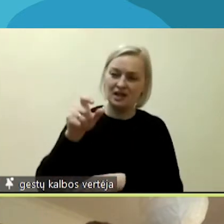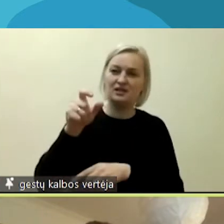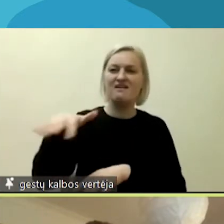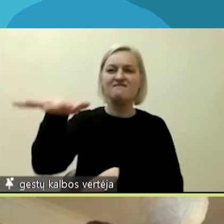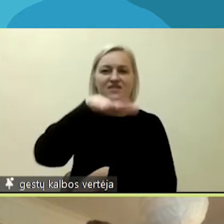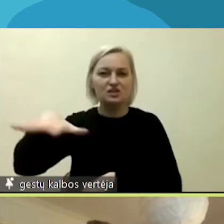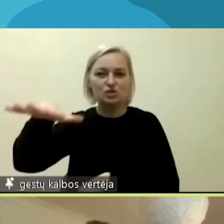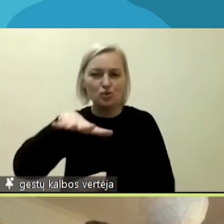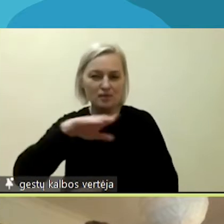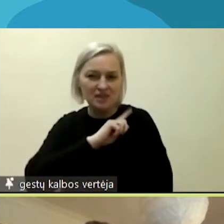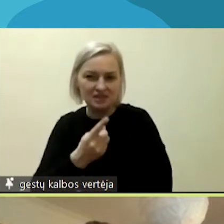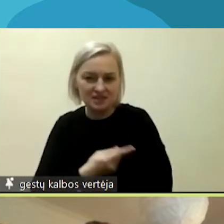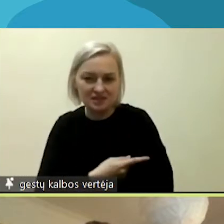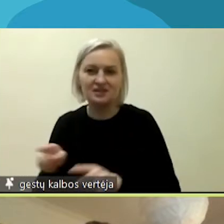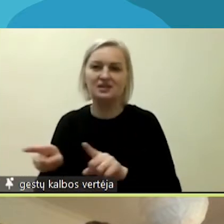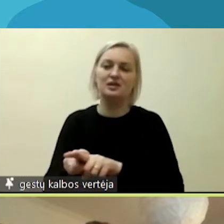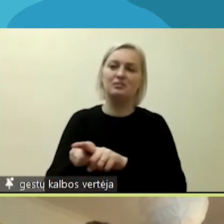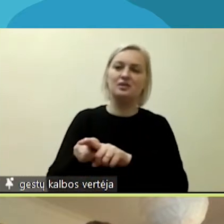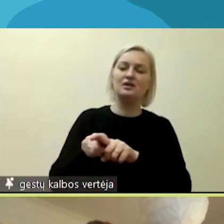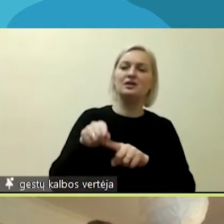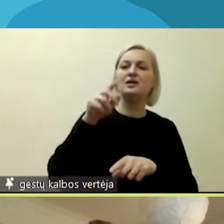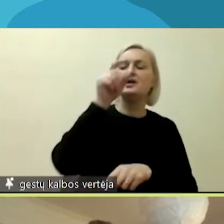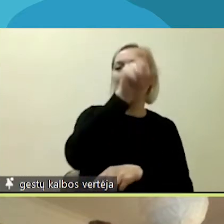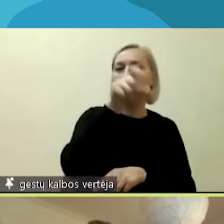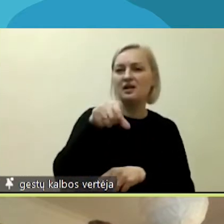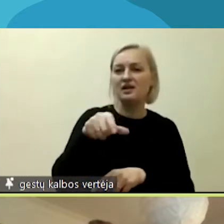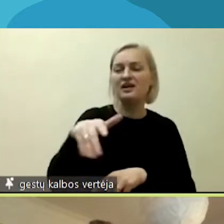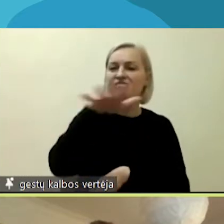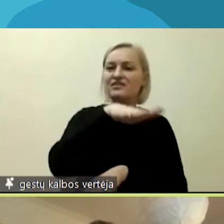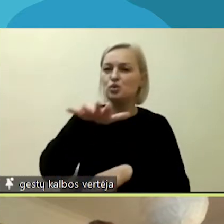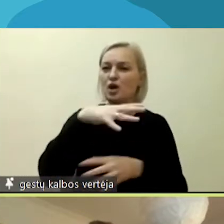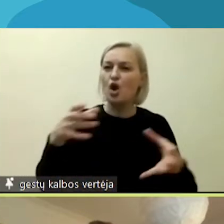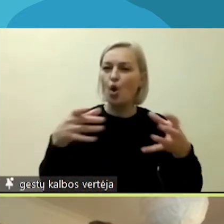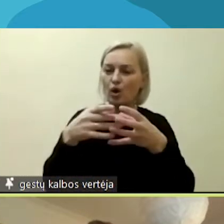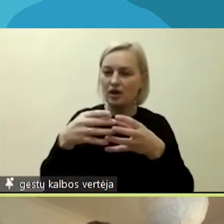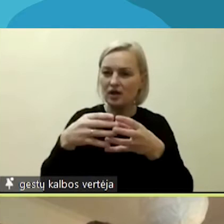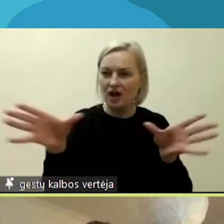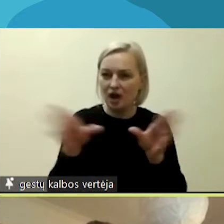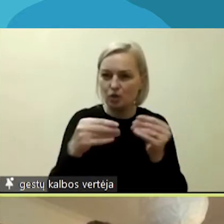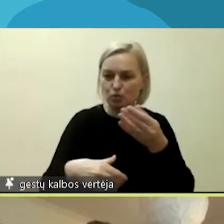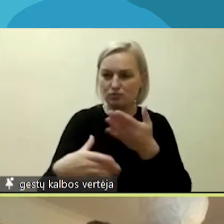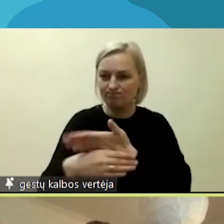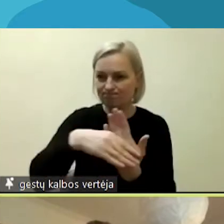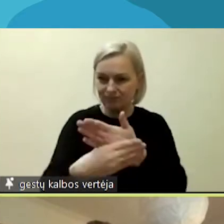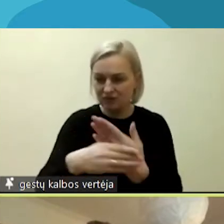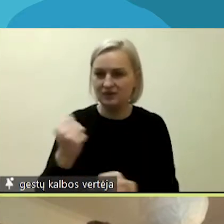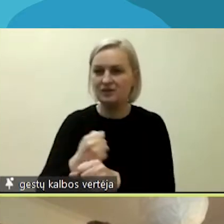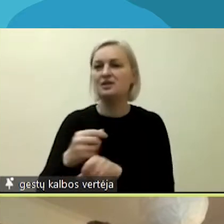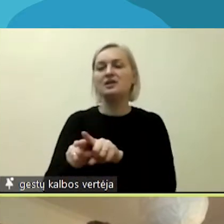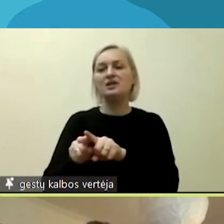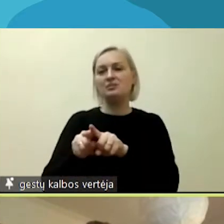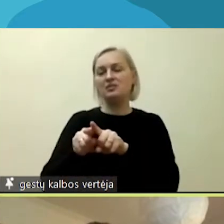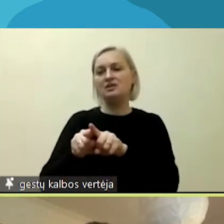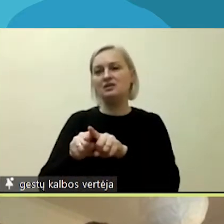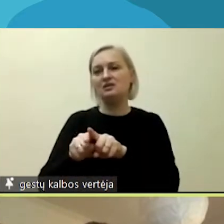society organizations and intergovernmental organizations and national authorities across Europe